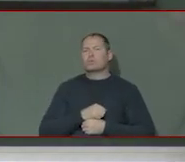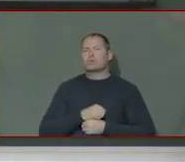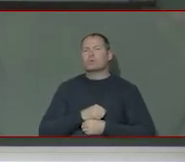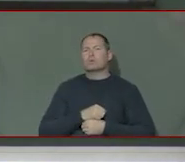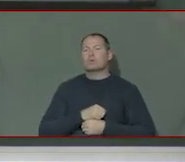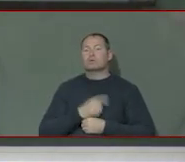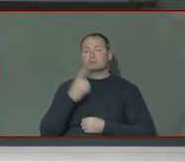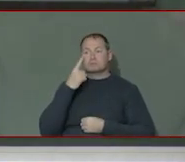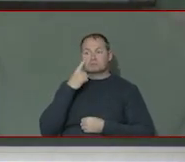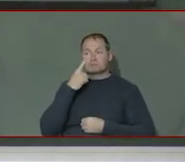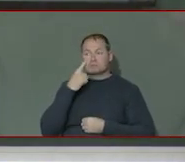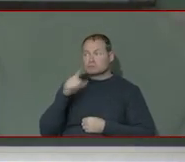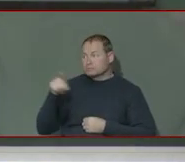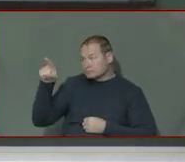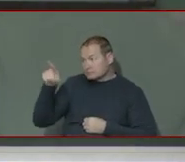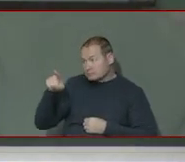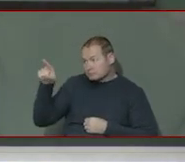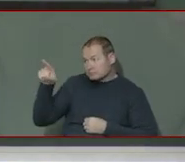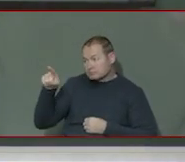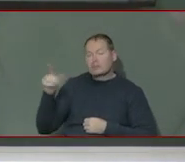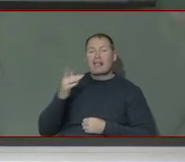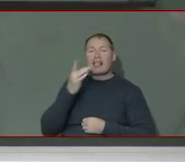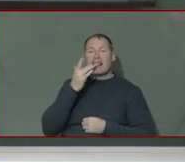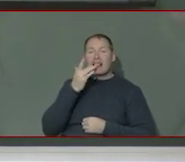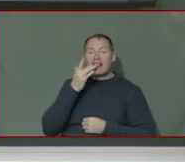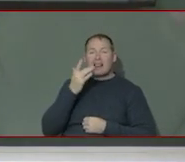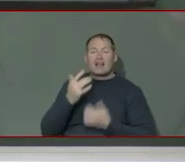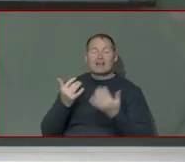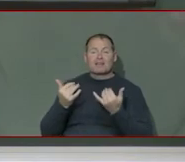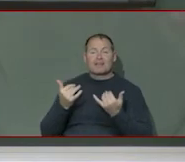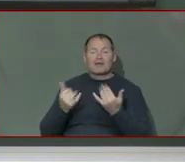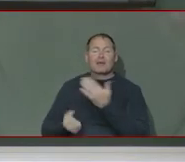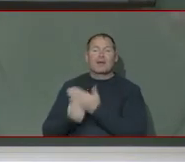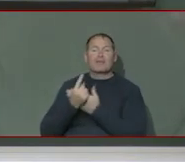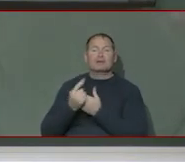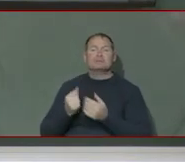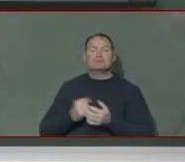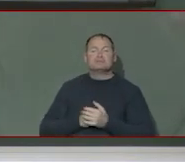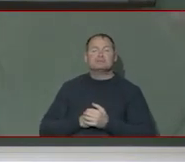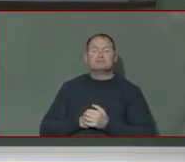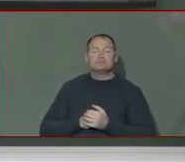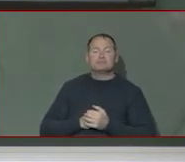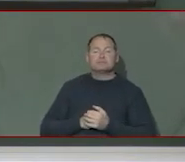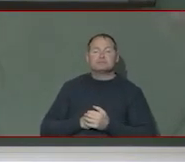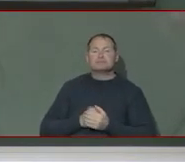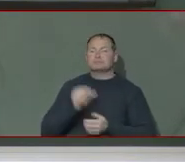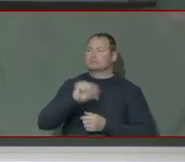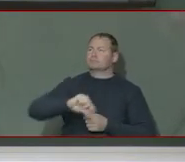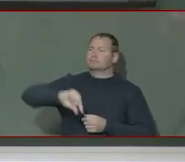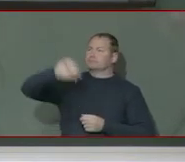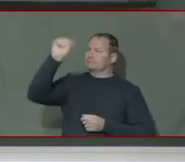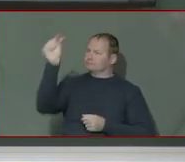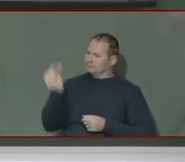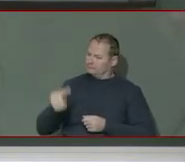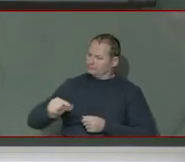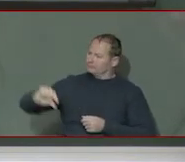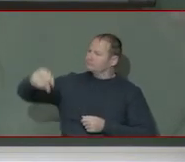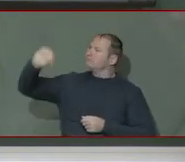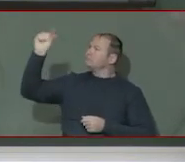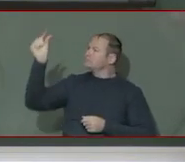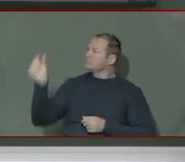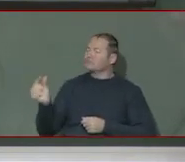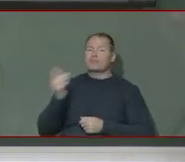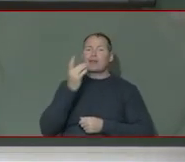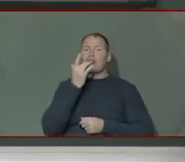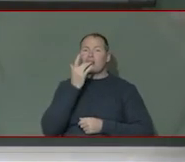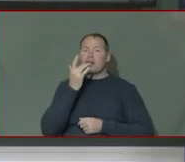arrows that you see here for the salts going from here. So what does aldosterone do? Look at